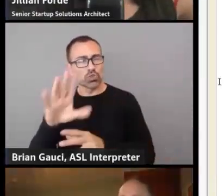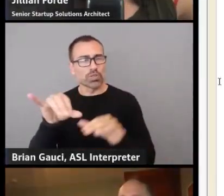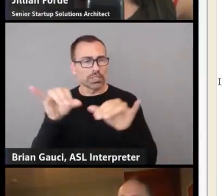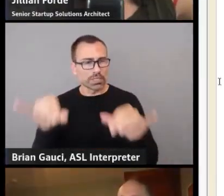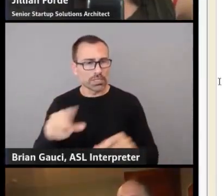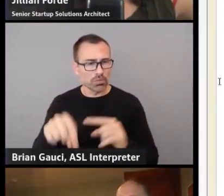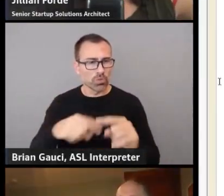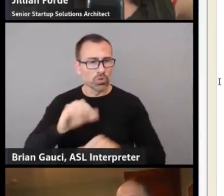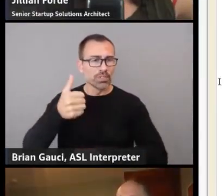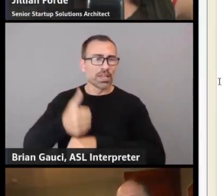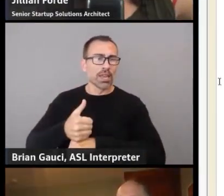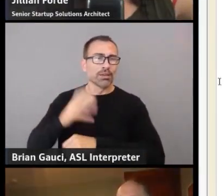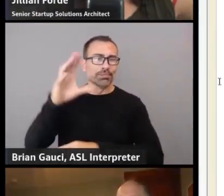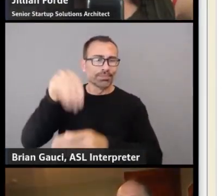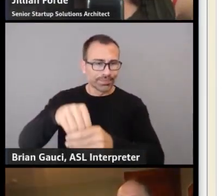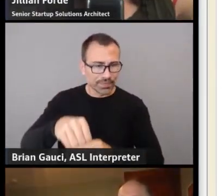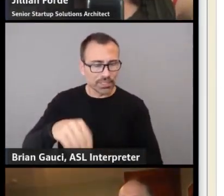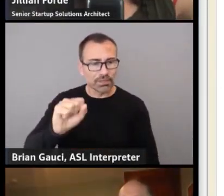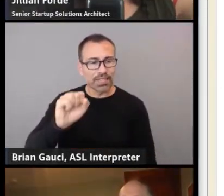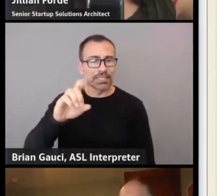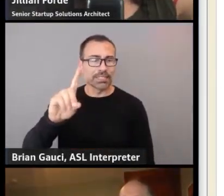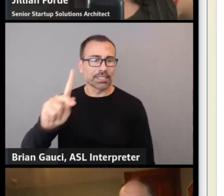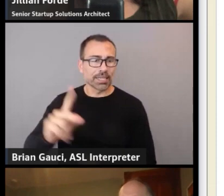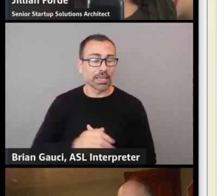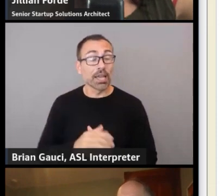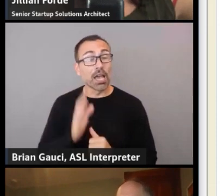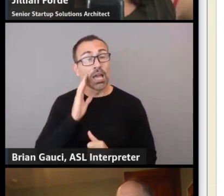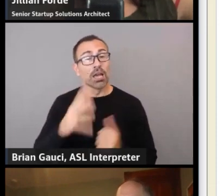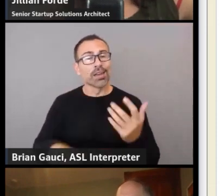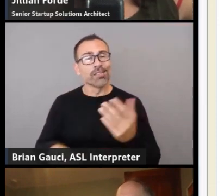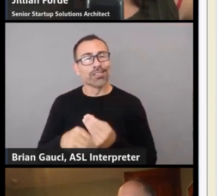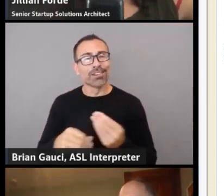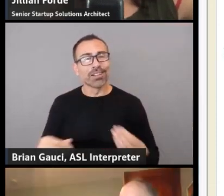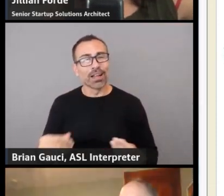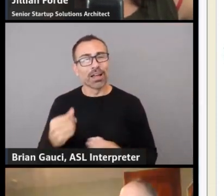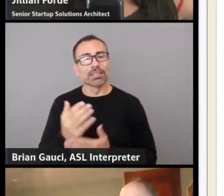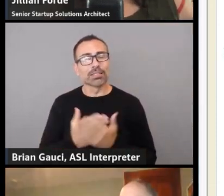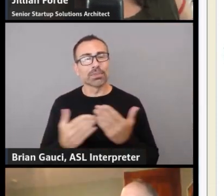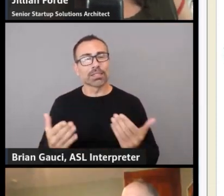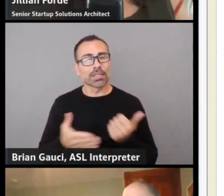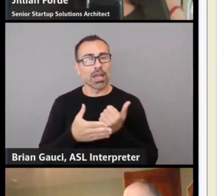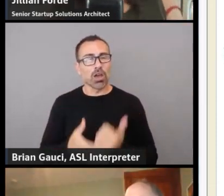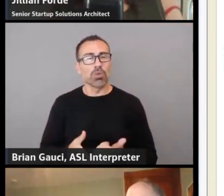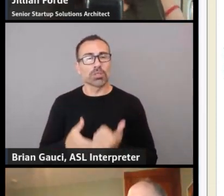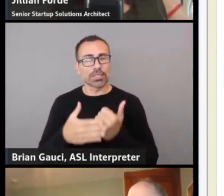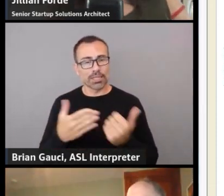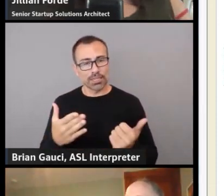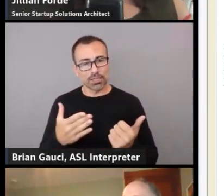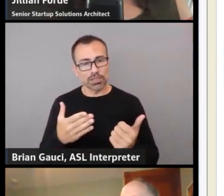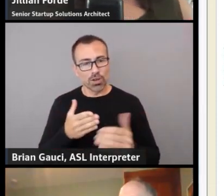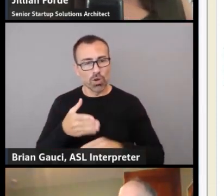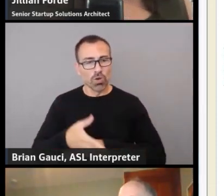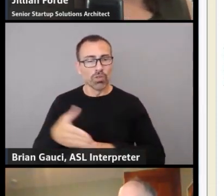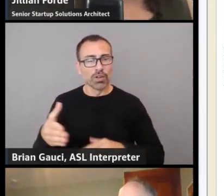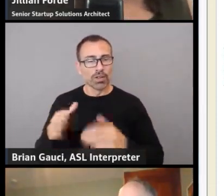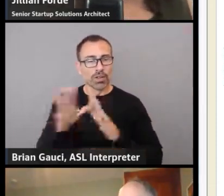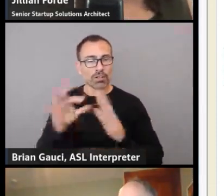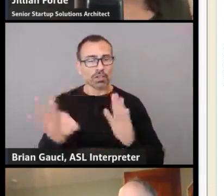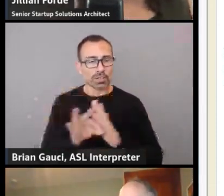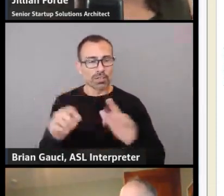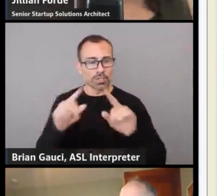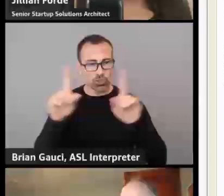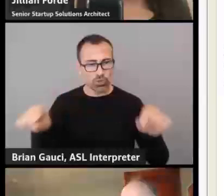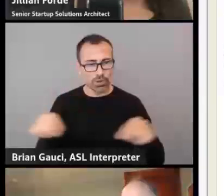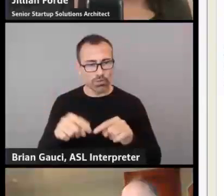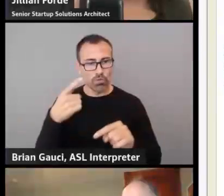the SDK. And I'm just going to throw in a little bit of a boilerplate to get us past the selection screen, which is the screen that has those input fields. So